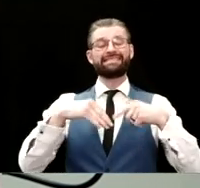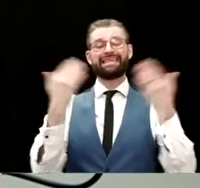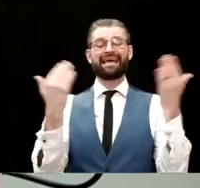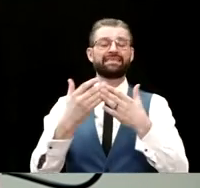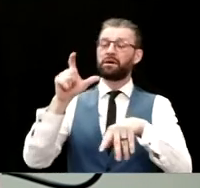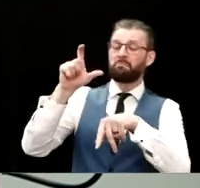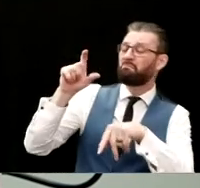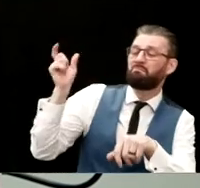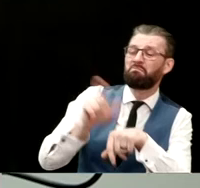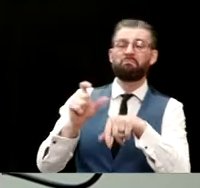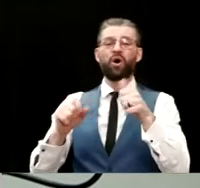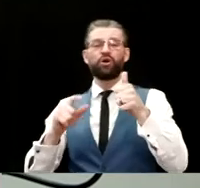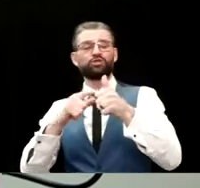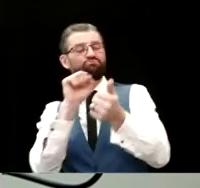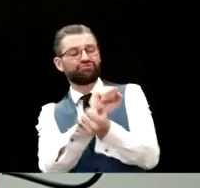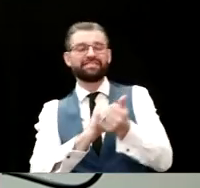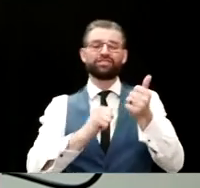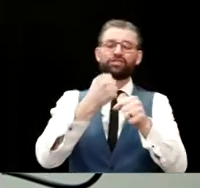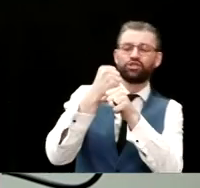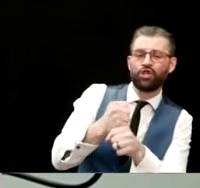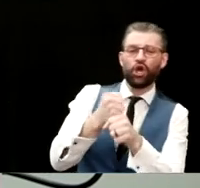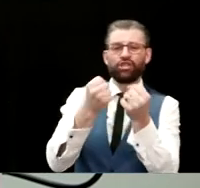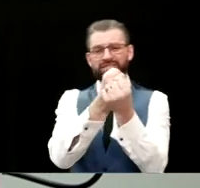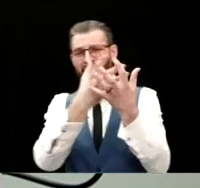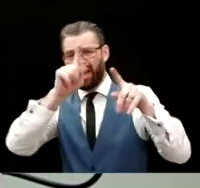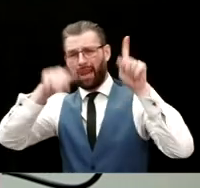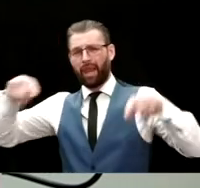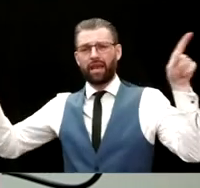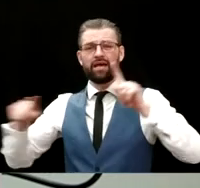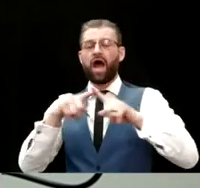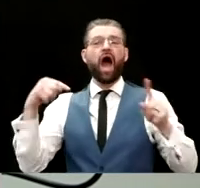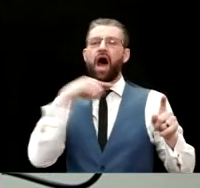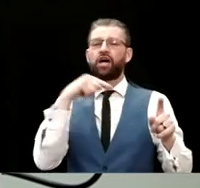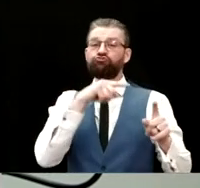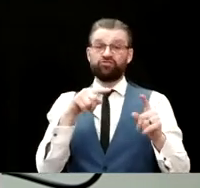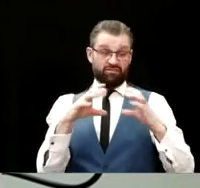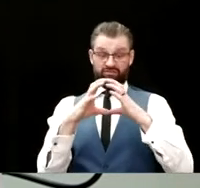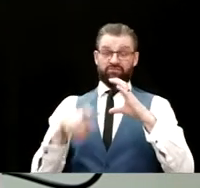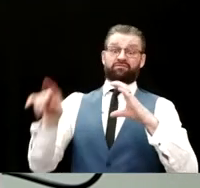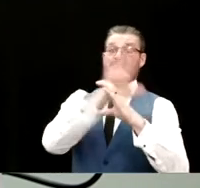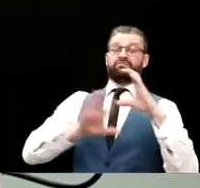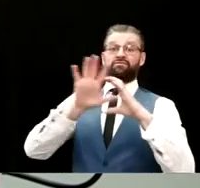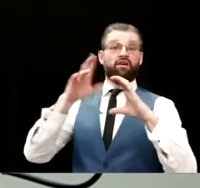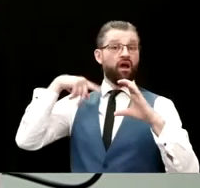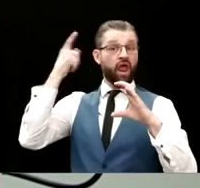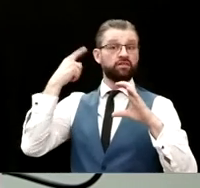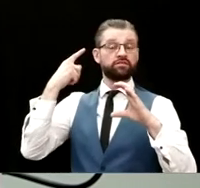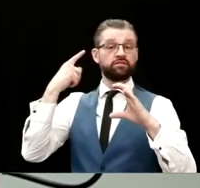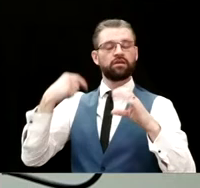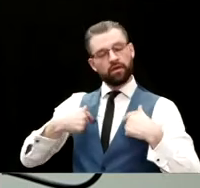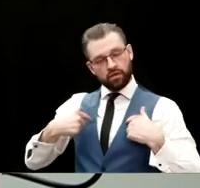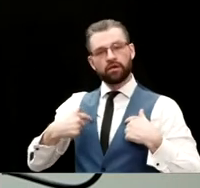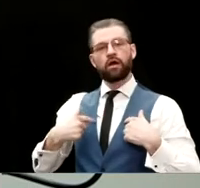mosques, right across the UK, including several hundred in Greater London, each one supported